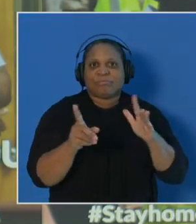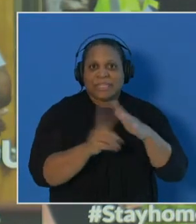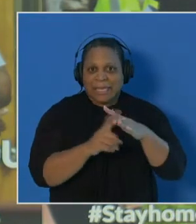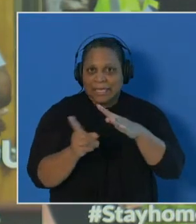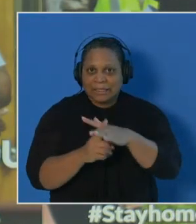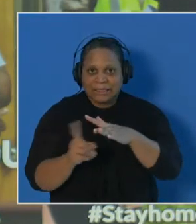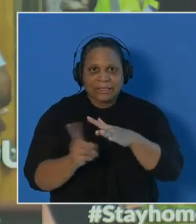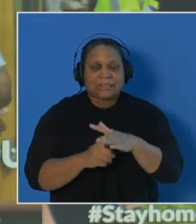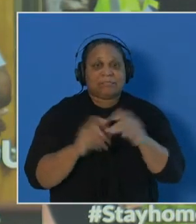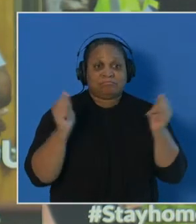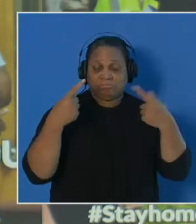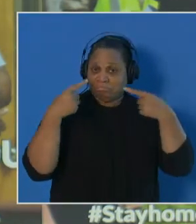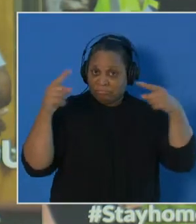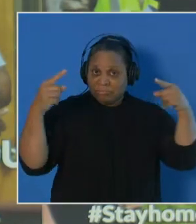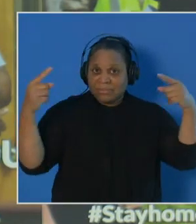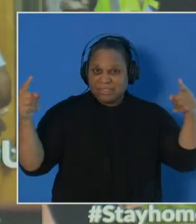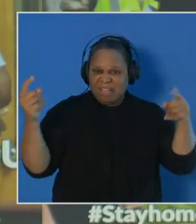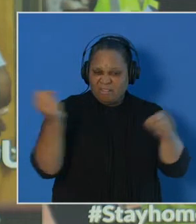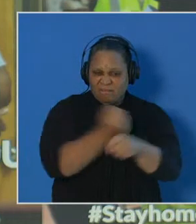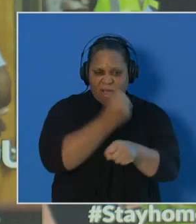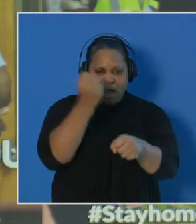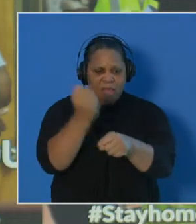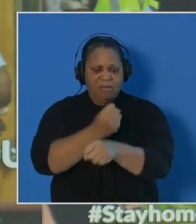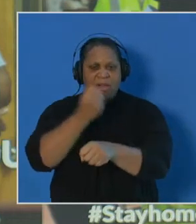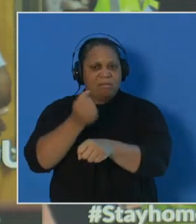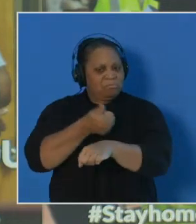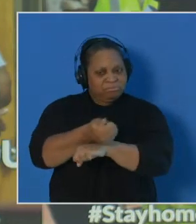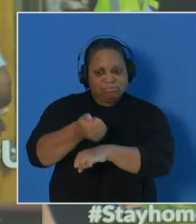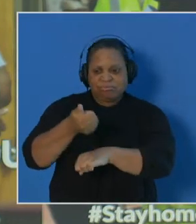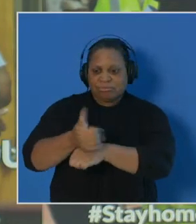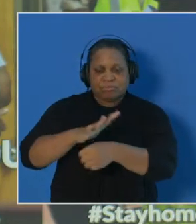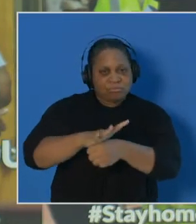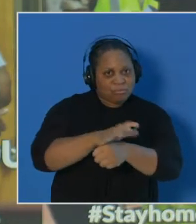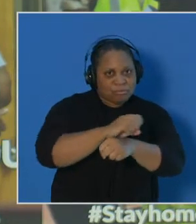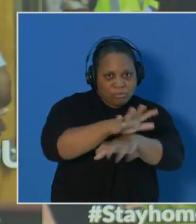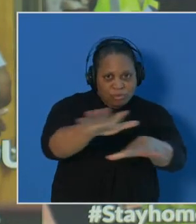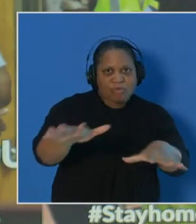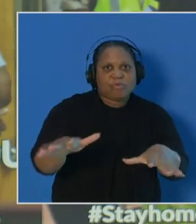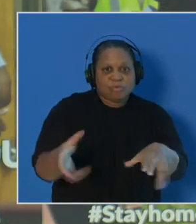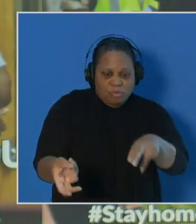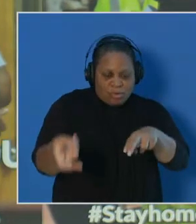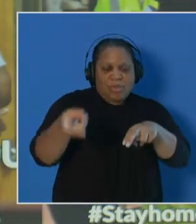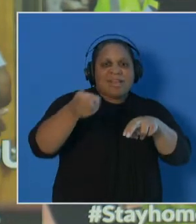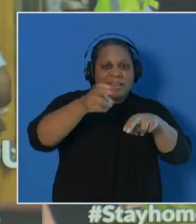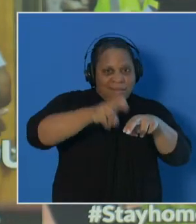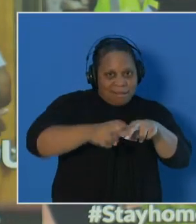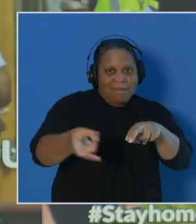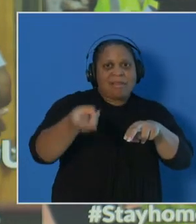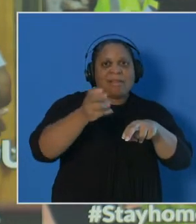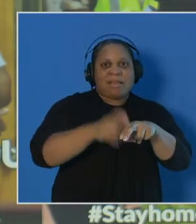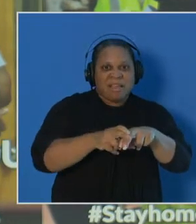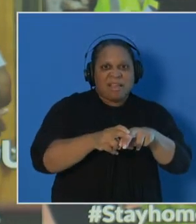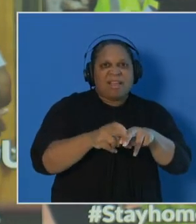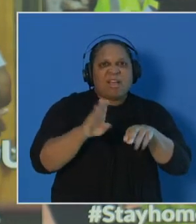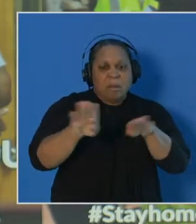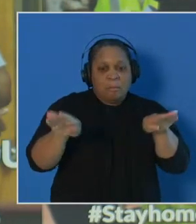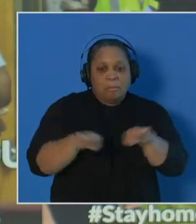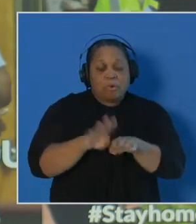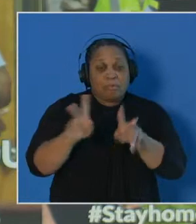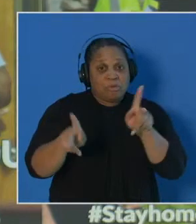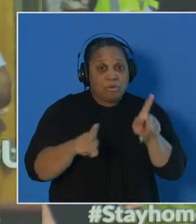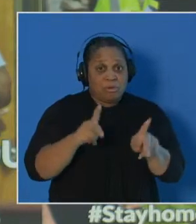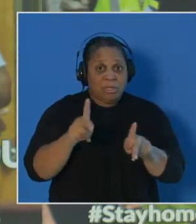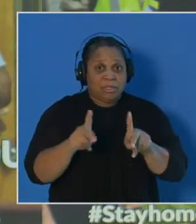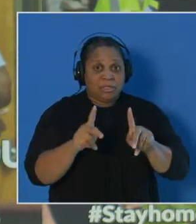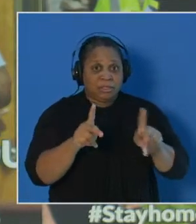number of people successfully fighting off and defeating COVID-19 continues to grow, and the number of Bermudians hospitalized as a